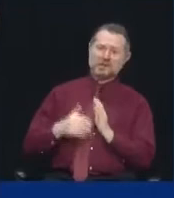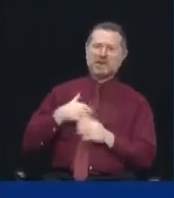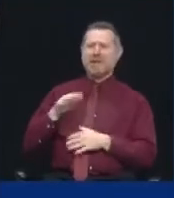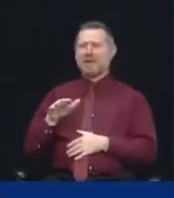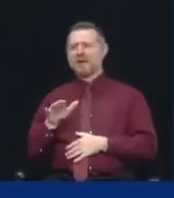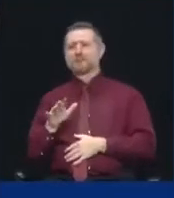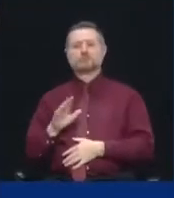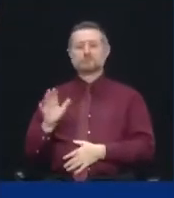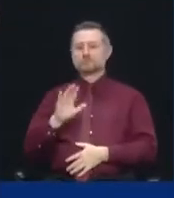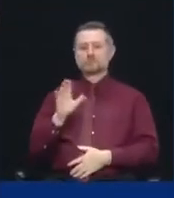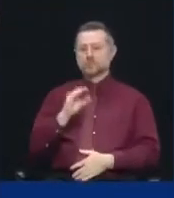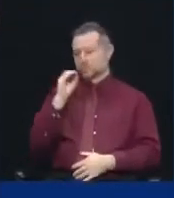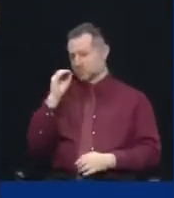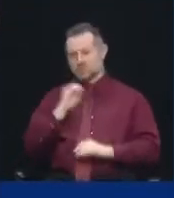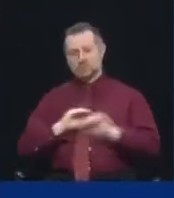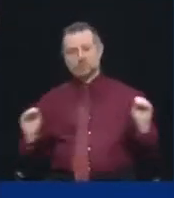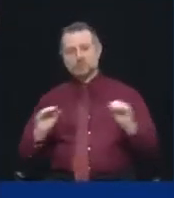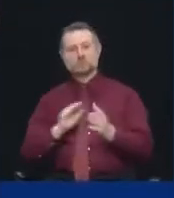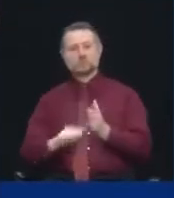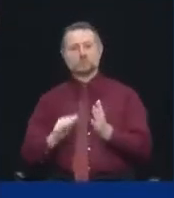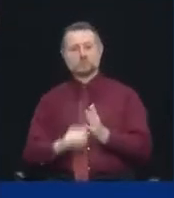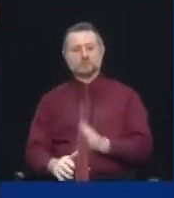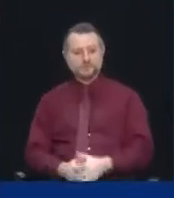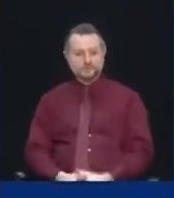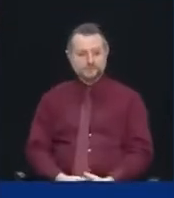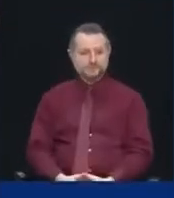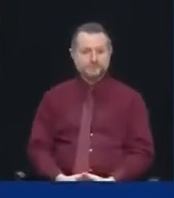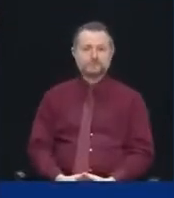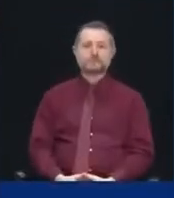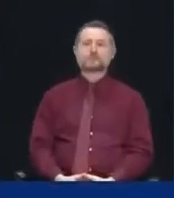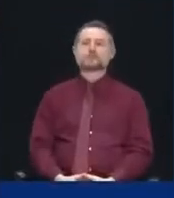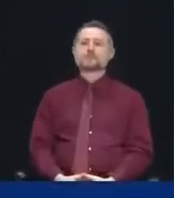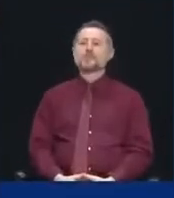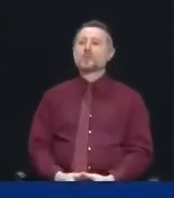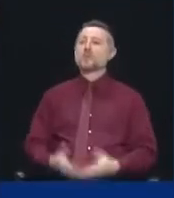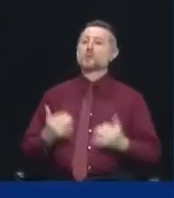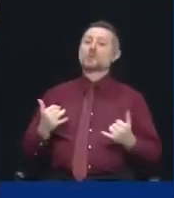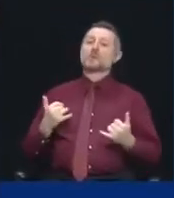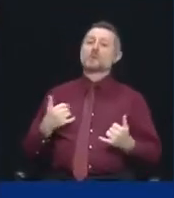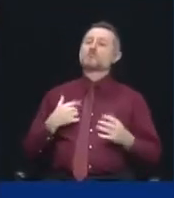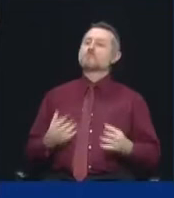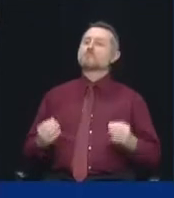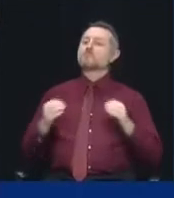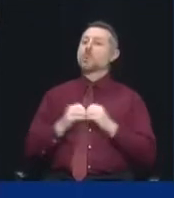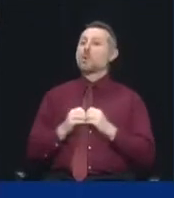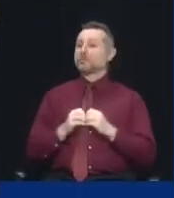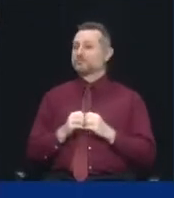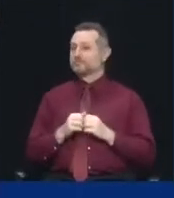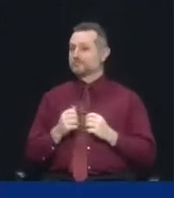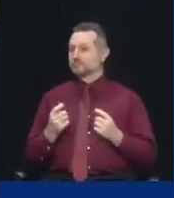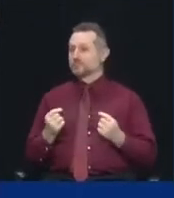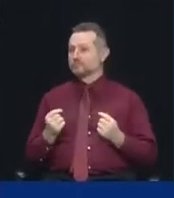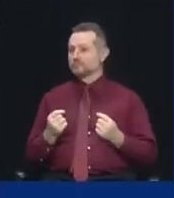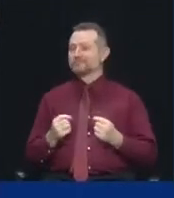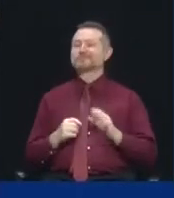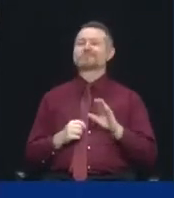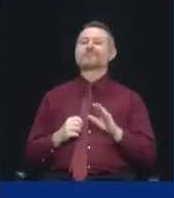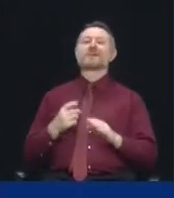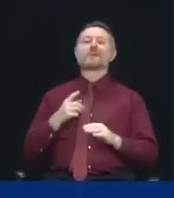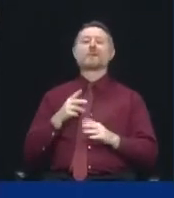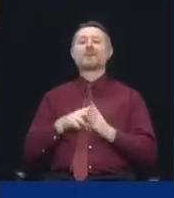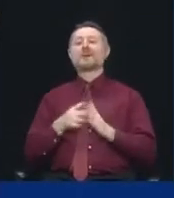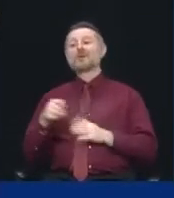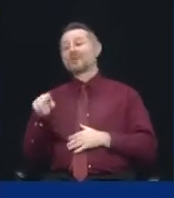vaccine. And today, we're taking even an additional step, where for people who are over